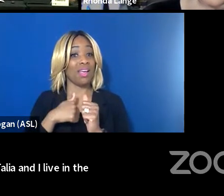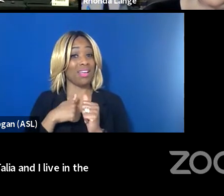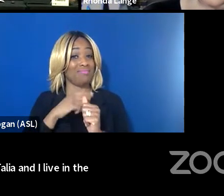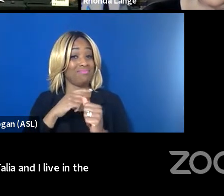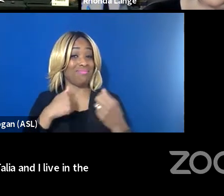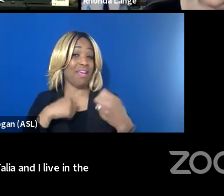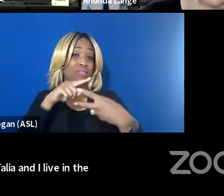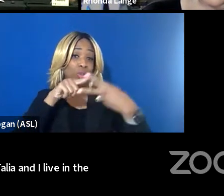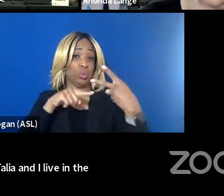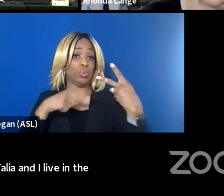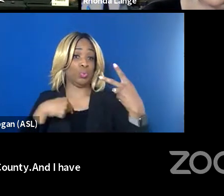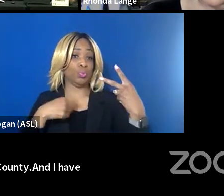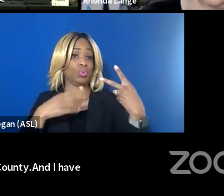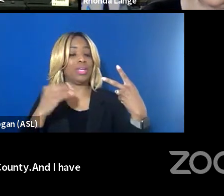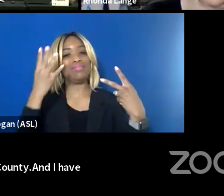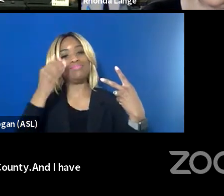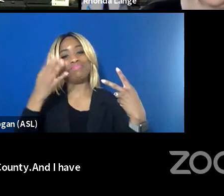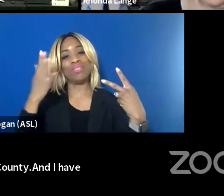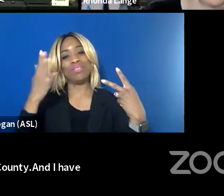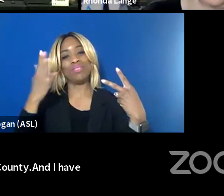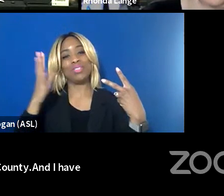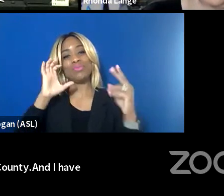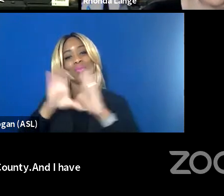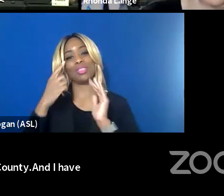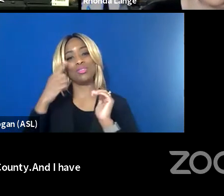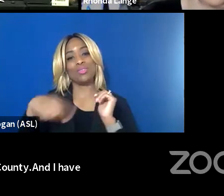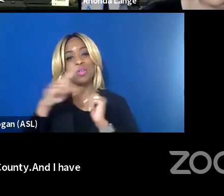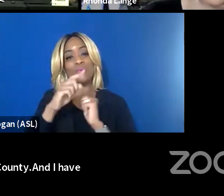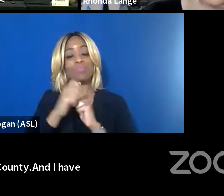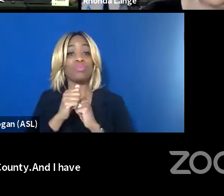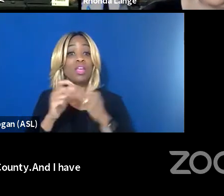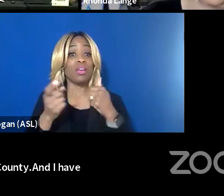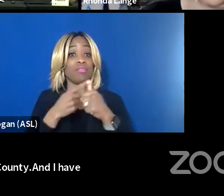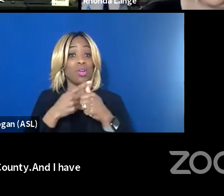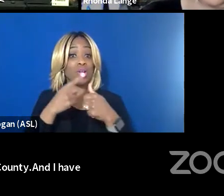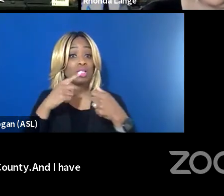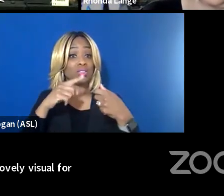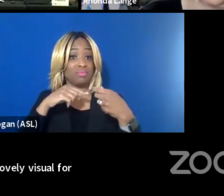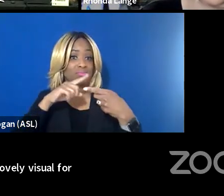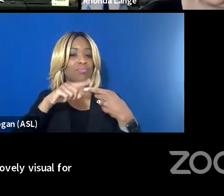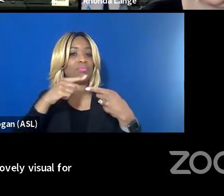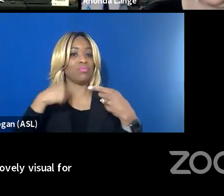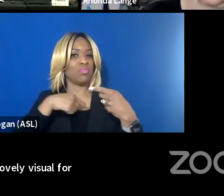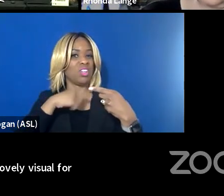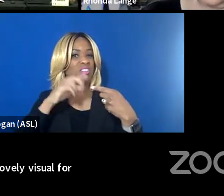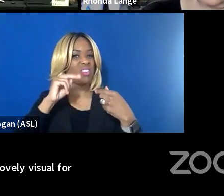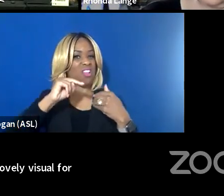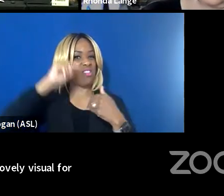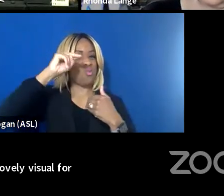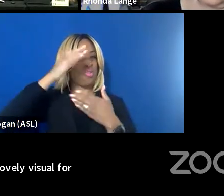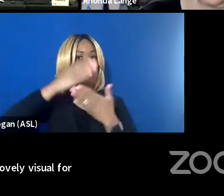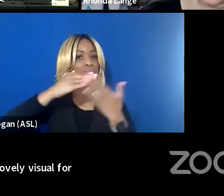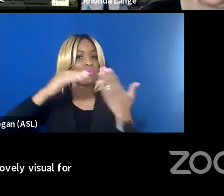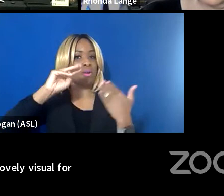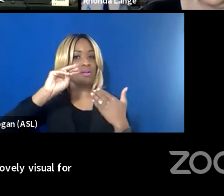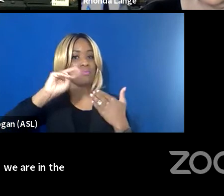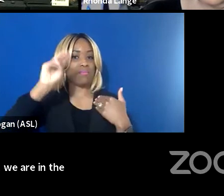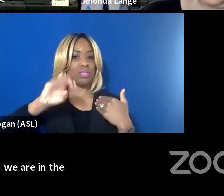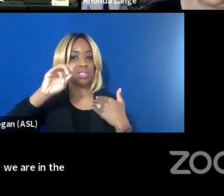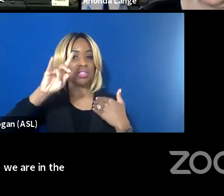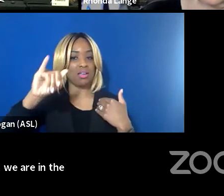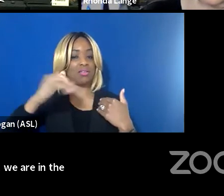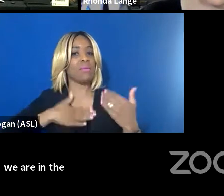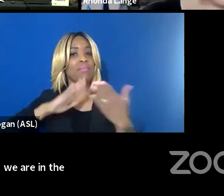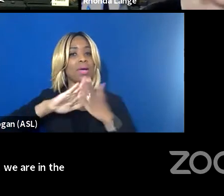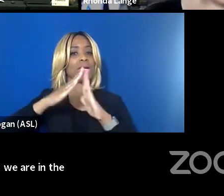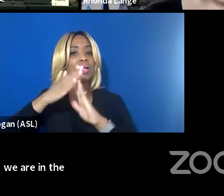2 points and a lovely visual for you. My first is, being that we are in the northern part of Muskegon County, my community of